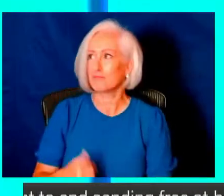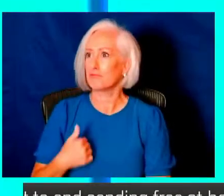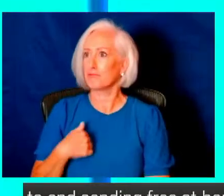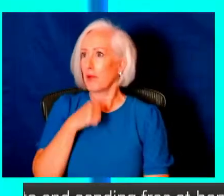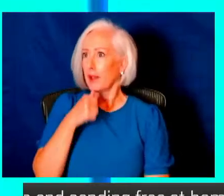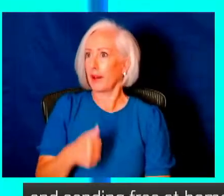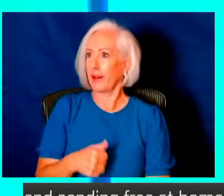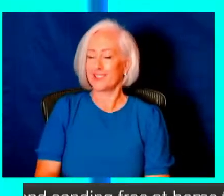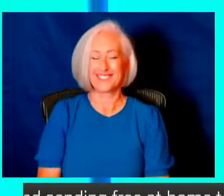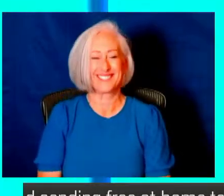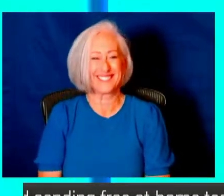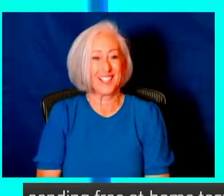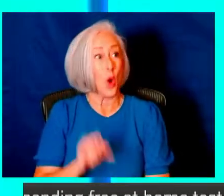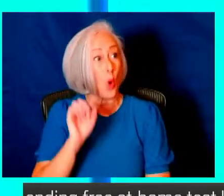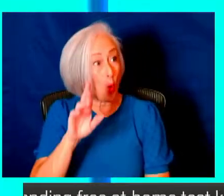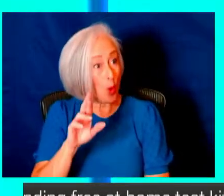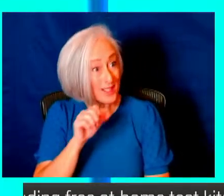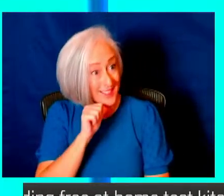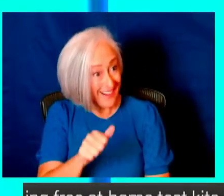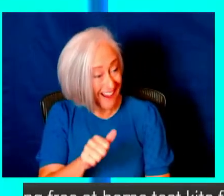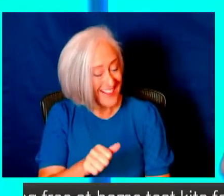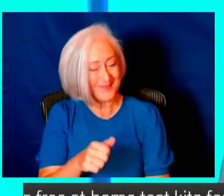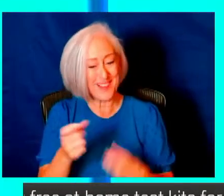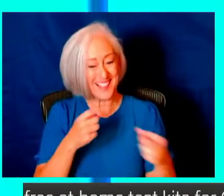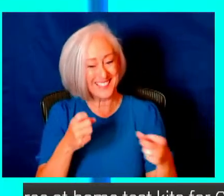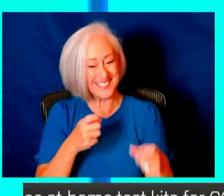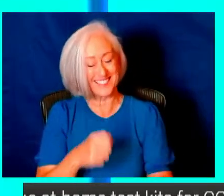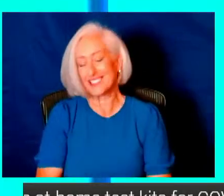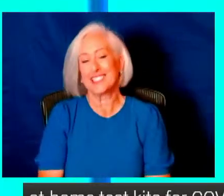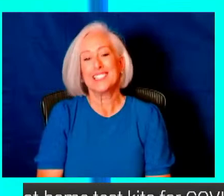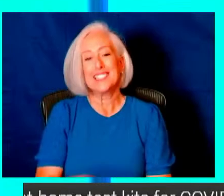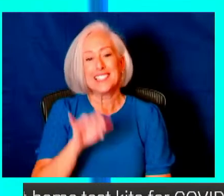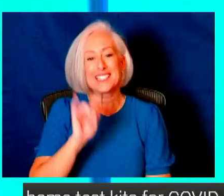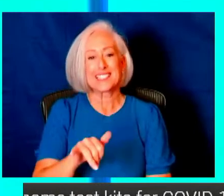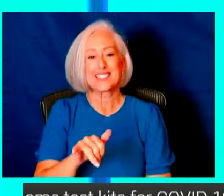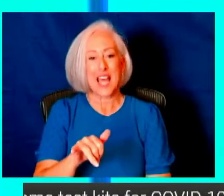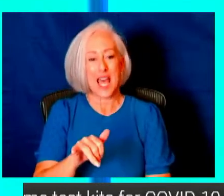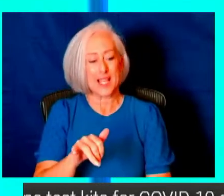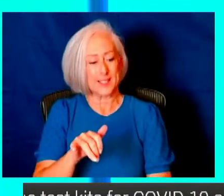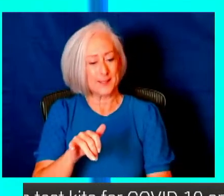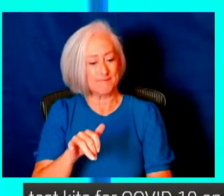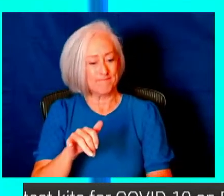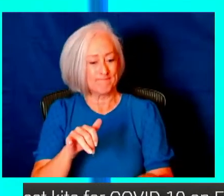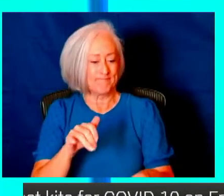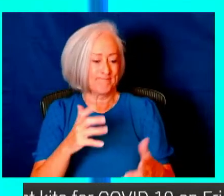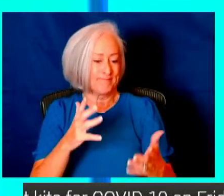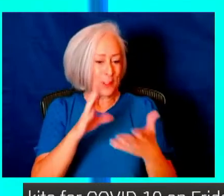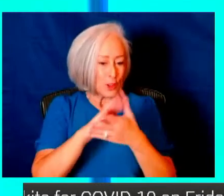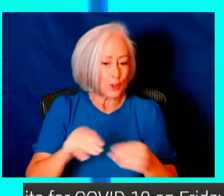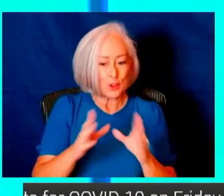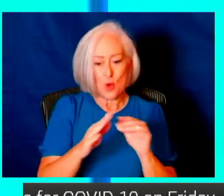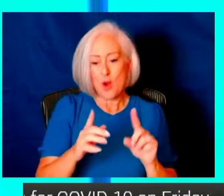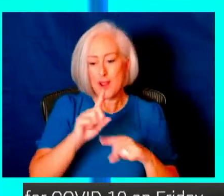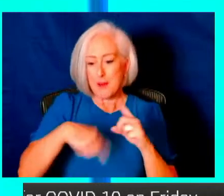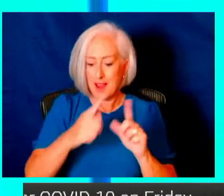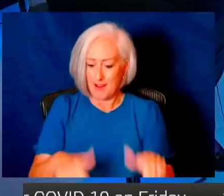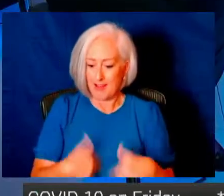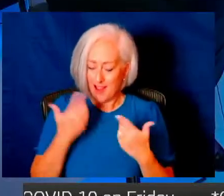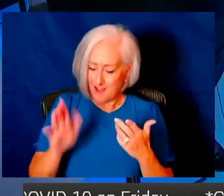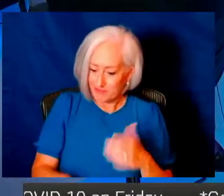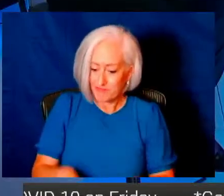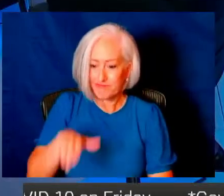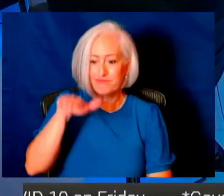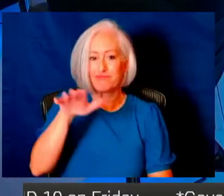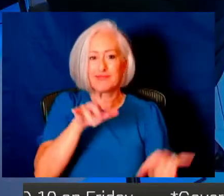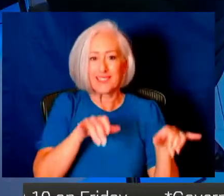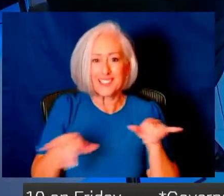didn't. It's always just these threads of humanity that are so beautiful and important. Yeah, which color of this